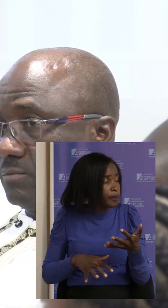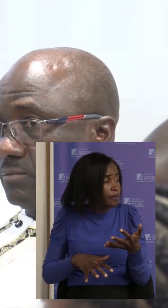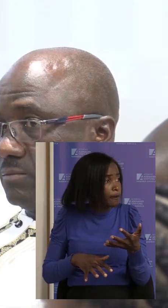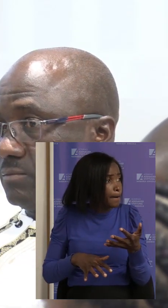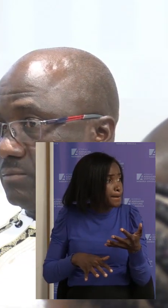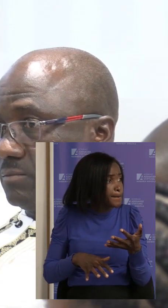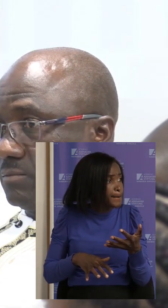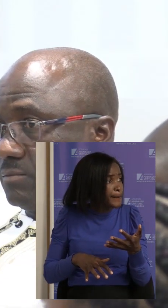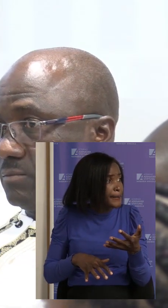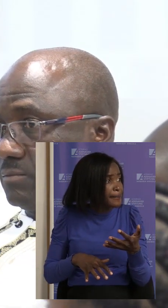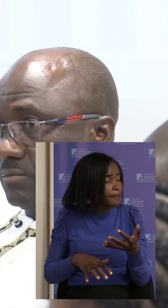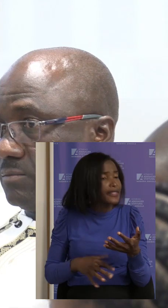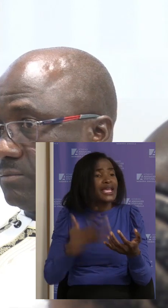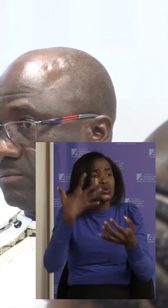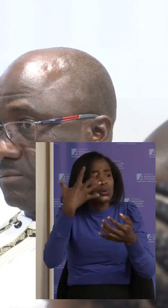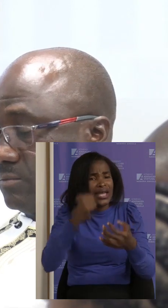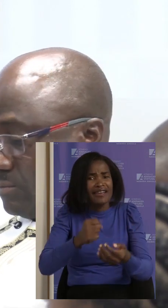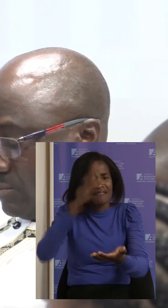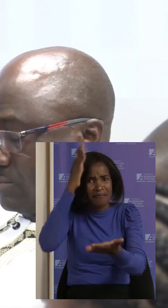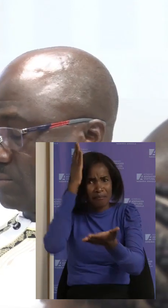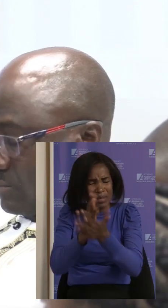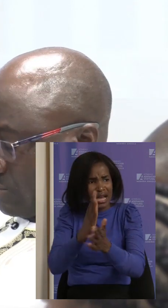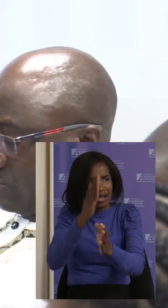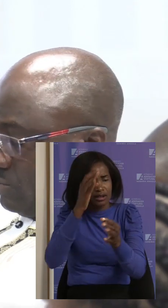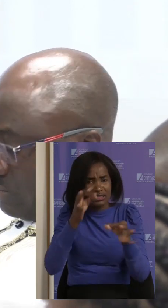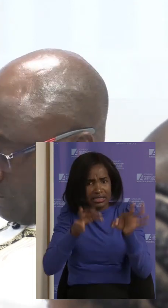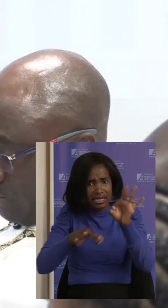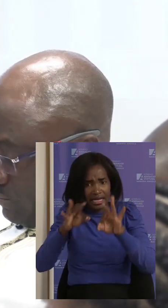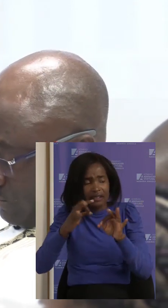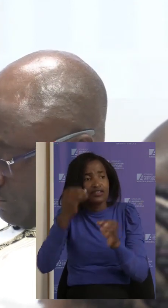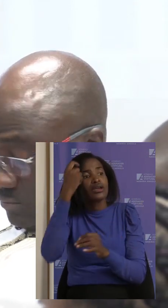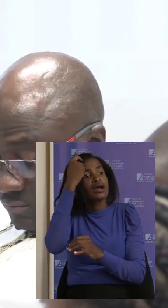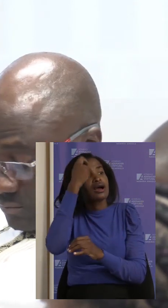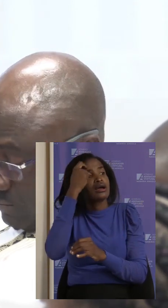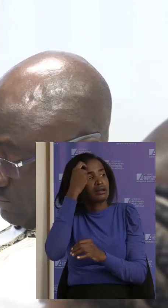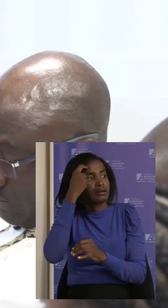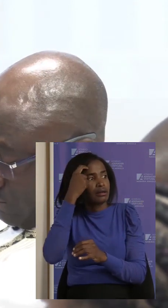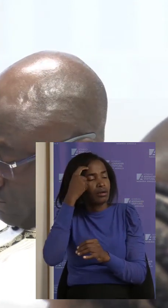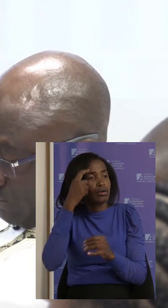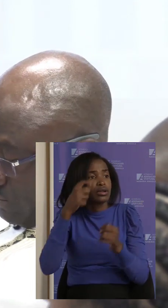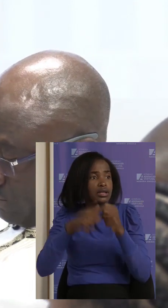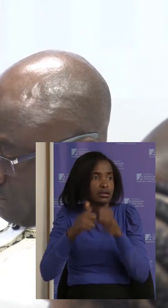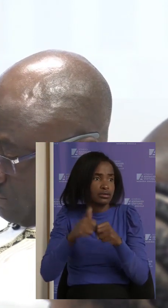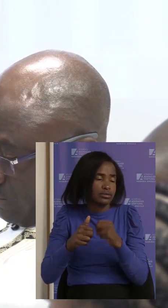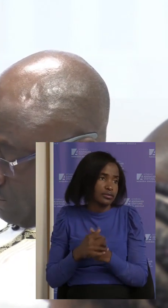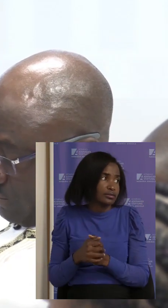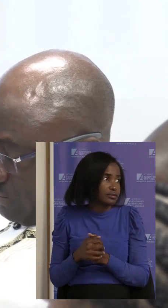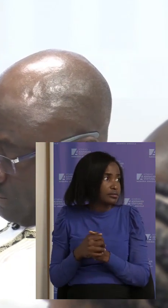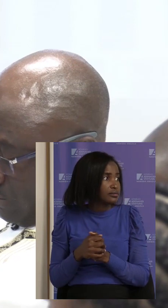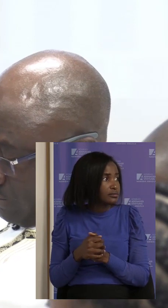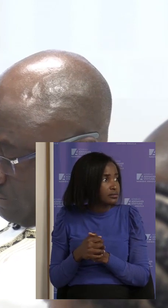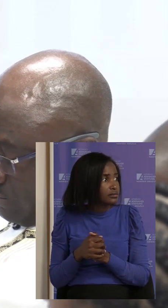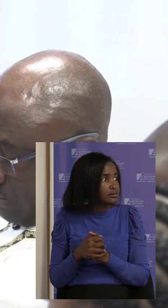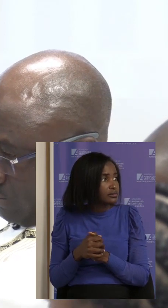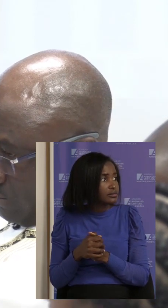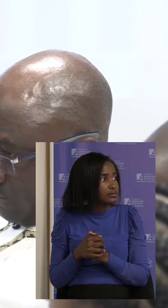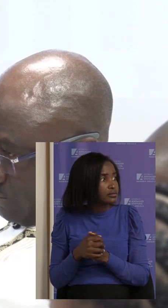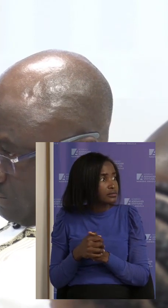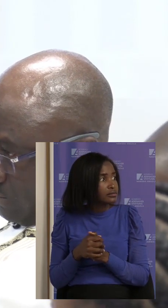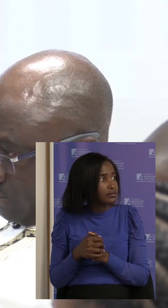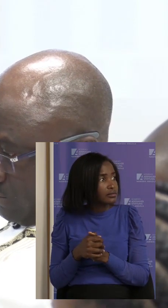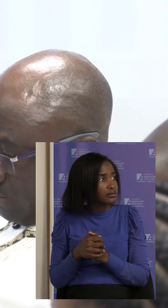a methodical, scientific opinion on these issues? Because I can tell you, we can go